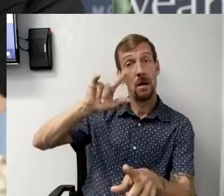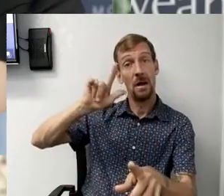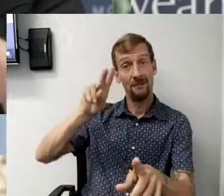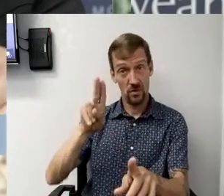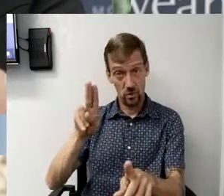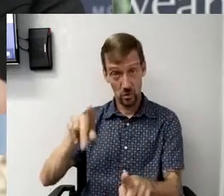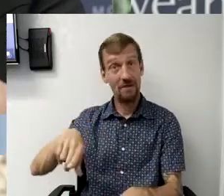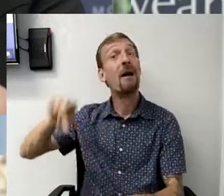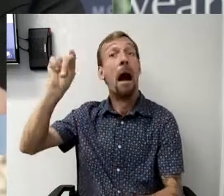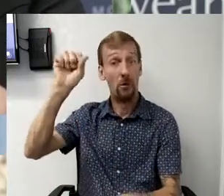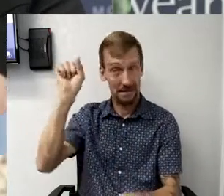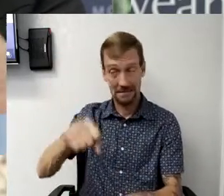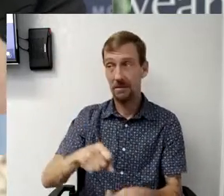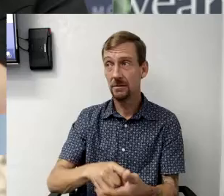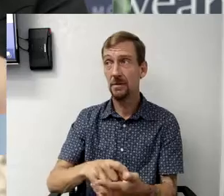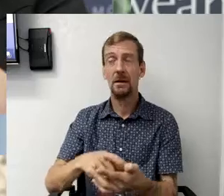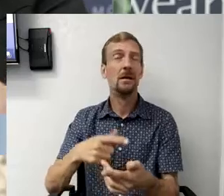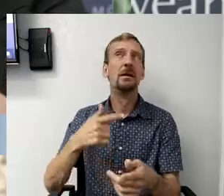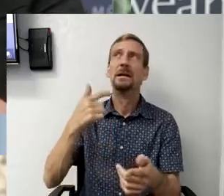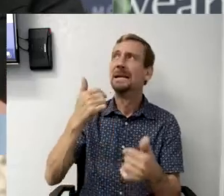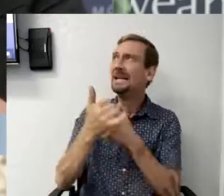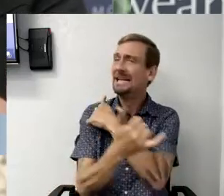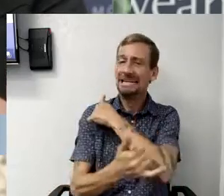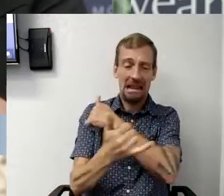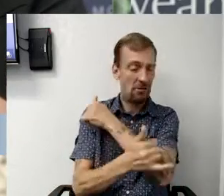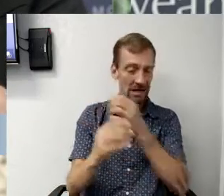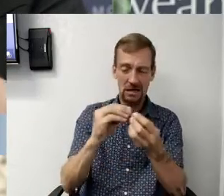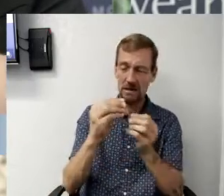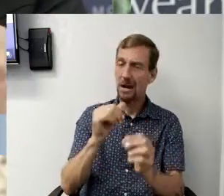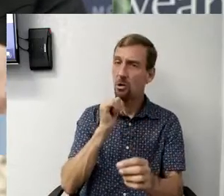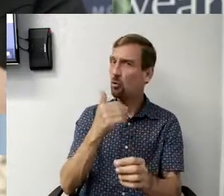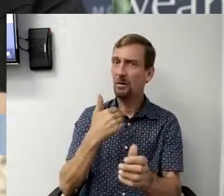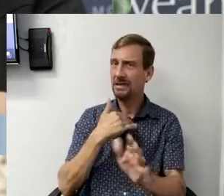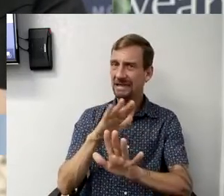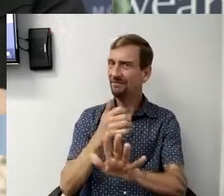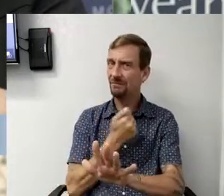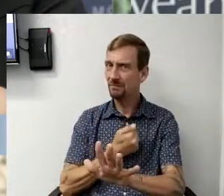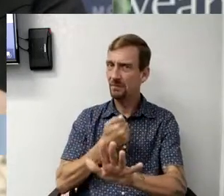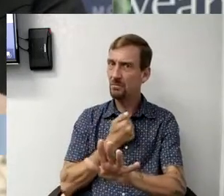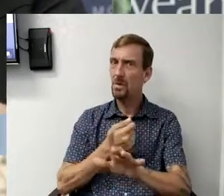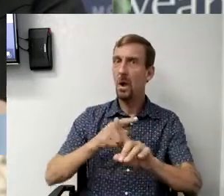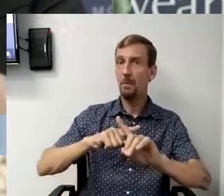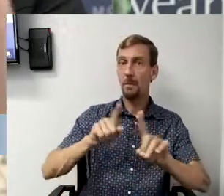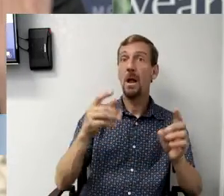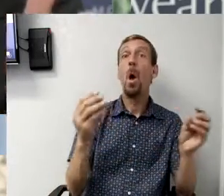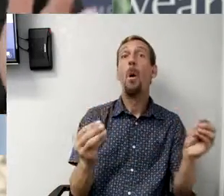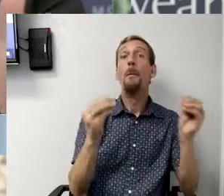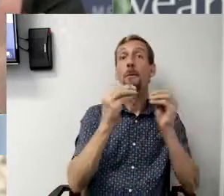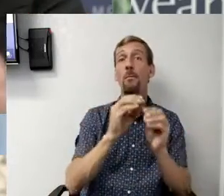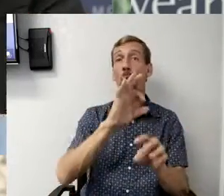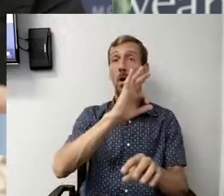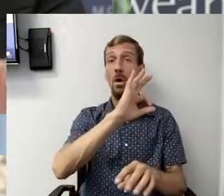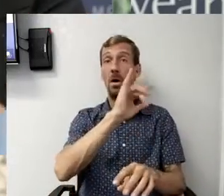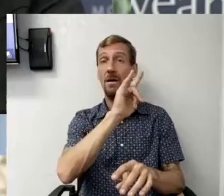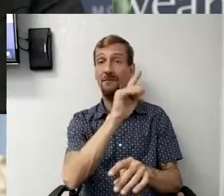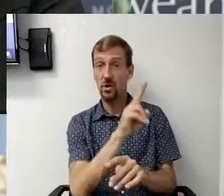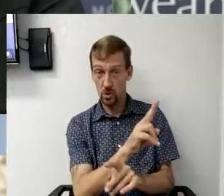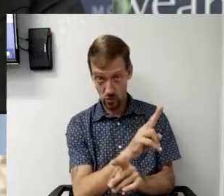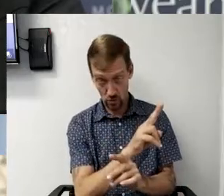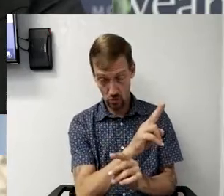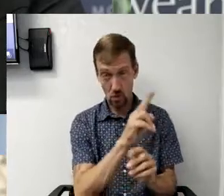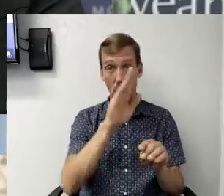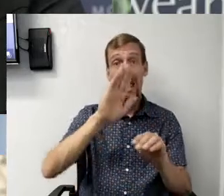Right. Now the count, and I don't have the county number, I apologize. More flu, yeah. Yeah, so we've had more flu than COVID through Kaweah Delta.